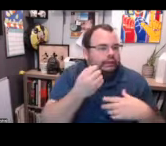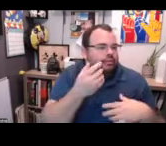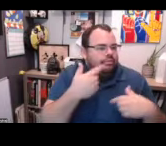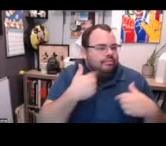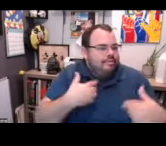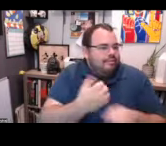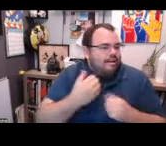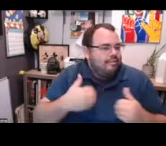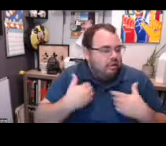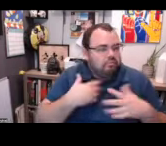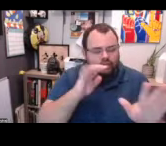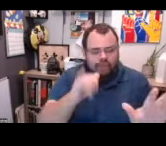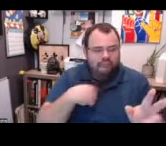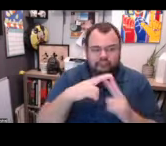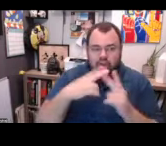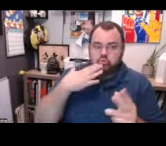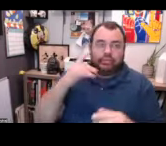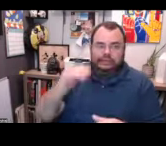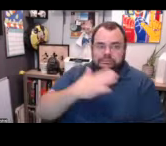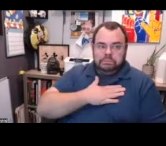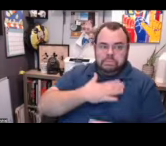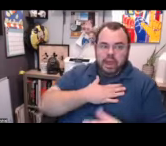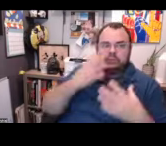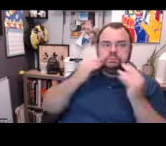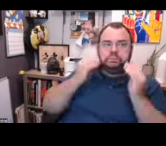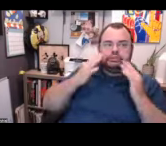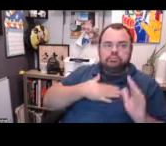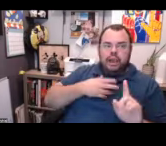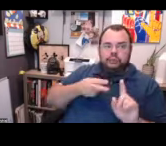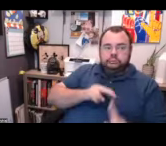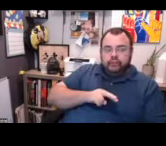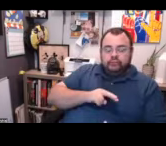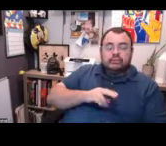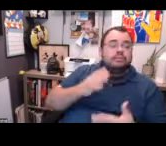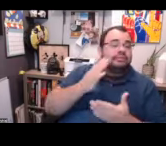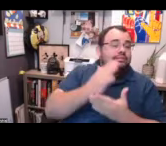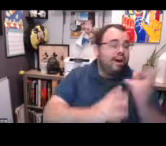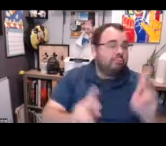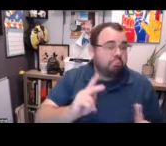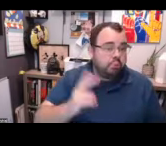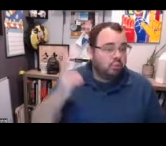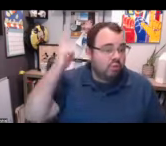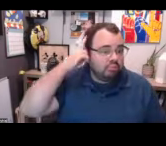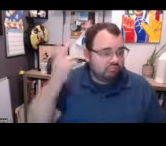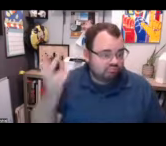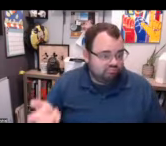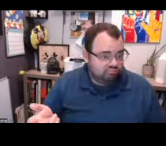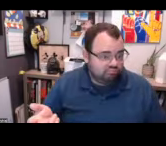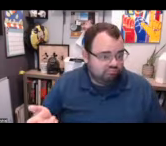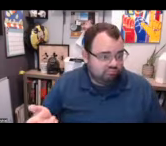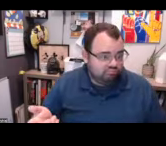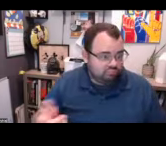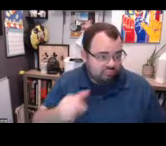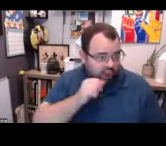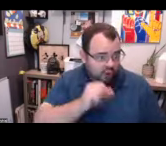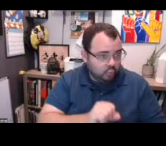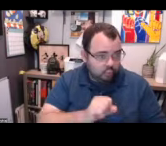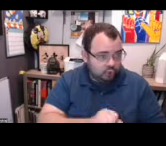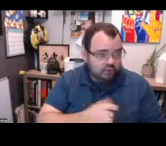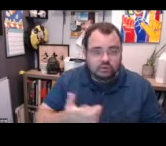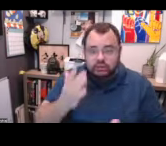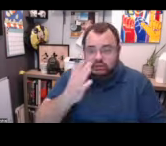learn to use it. And so I got it when I was young. I mean, that's my personal experience and perspective,